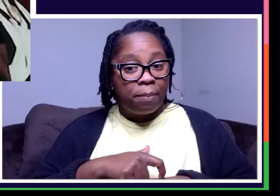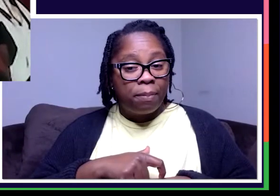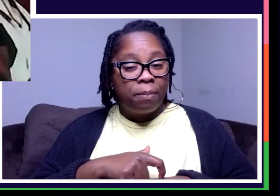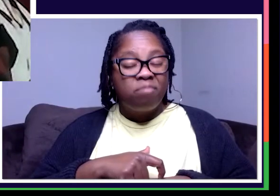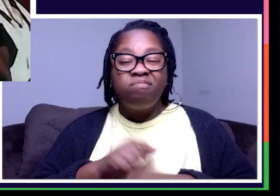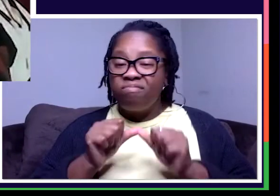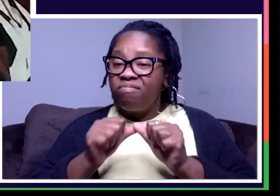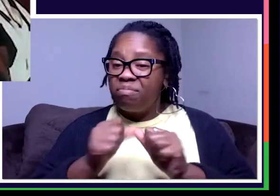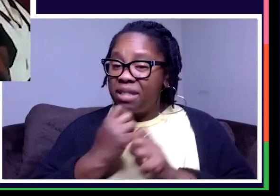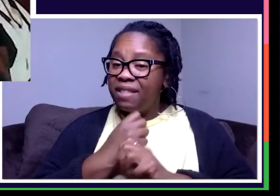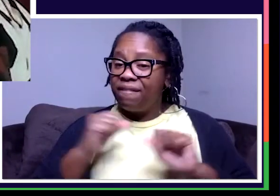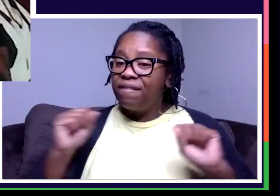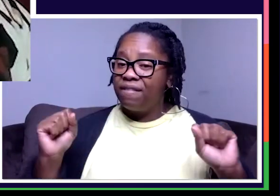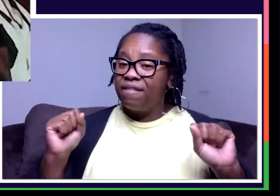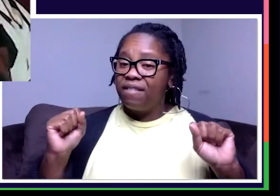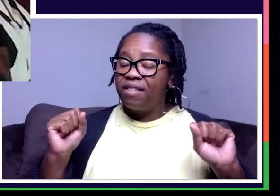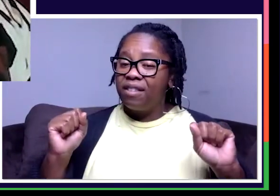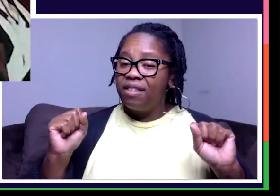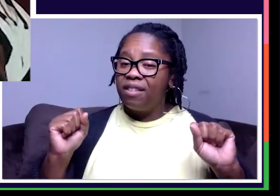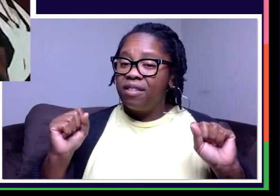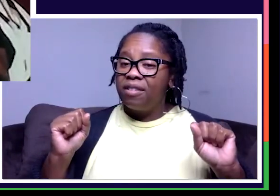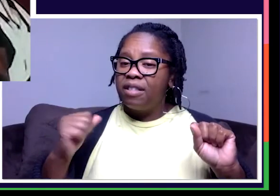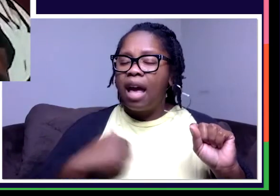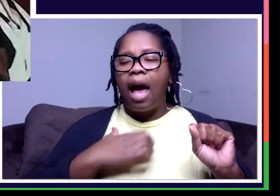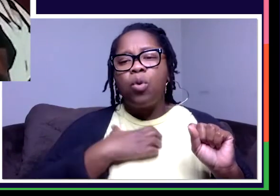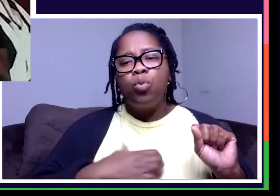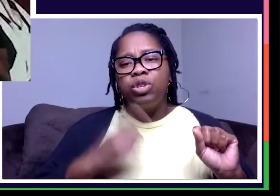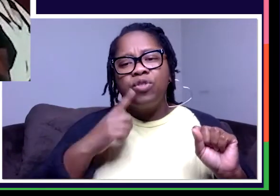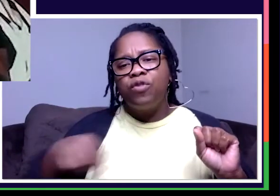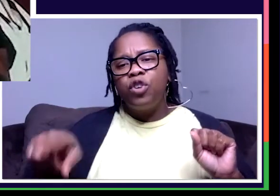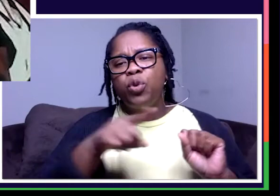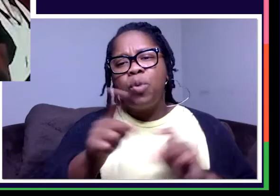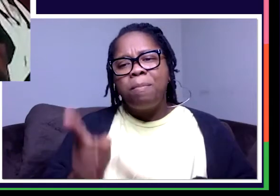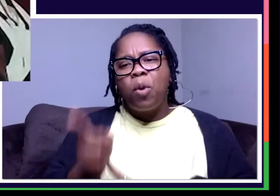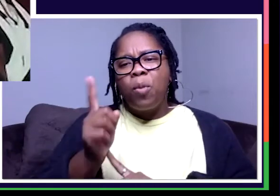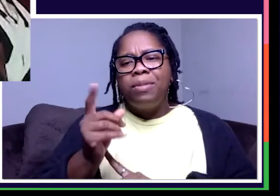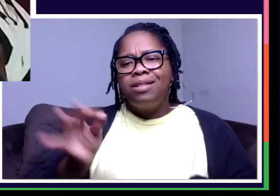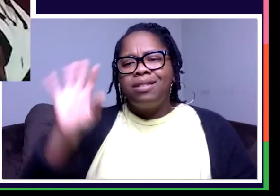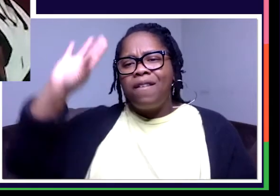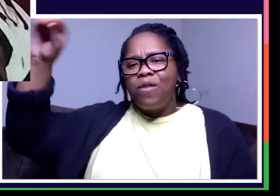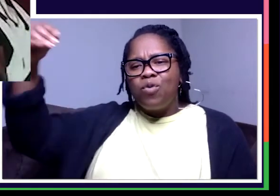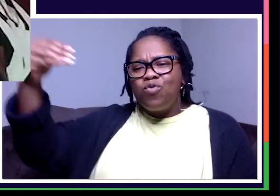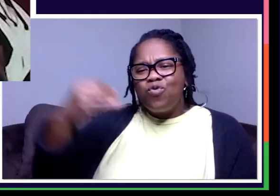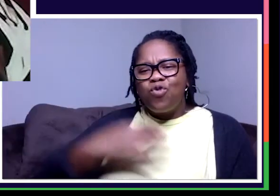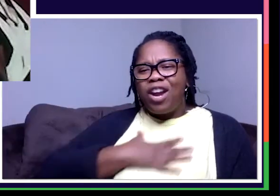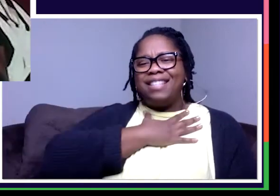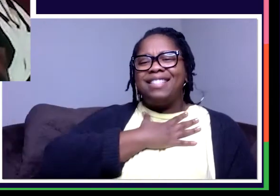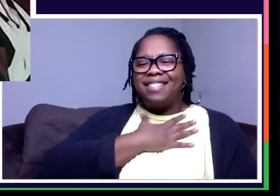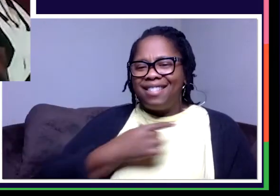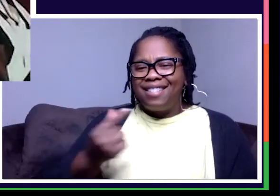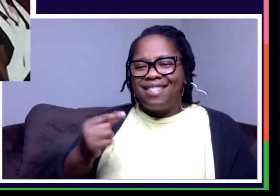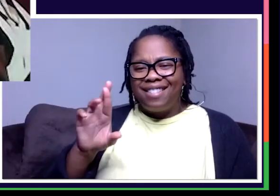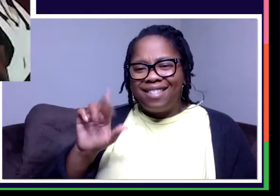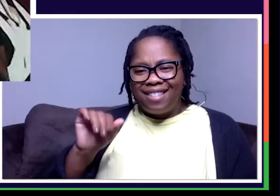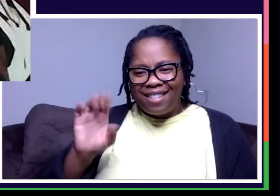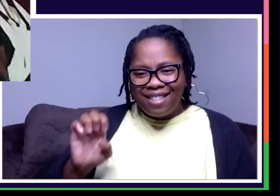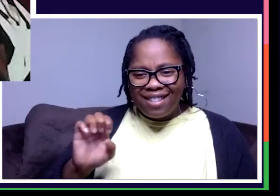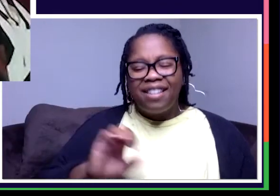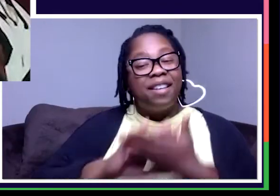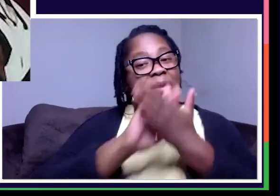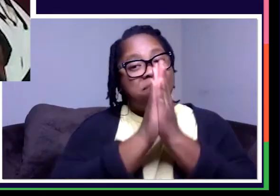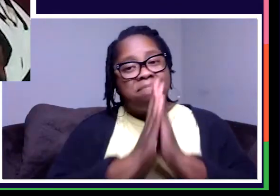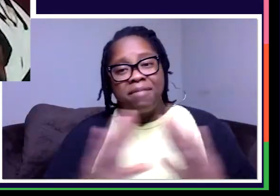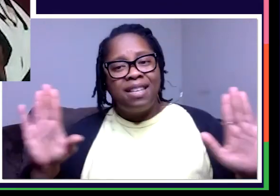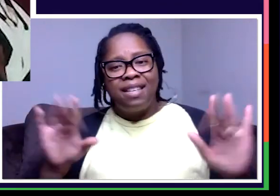Until next time, be safe. I wish you moments of grace